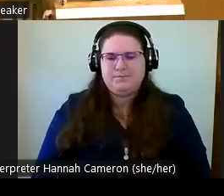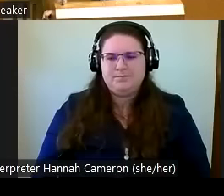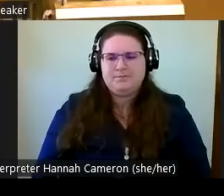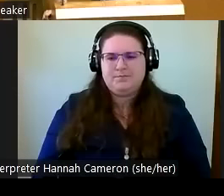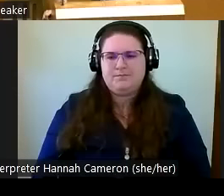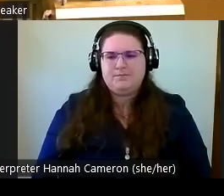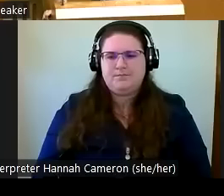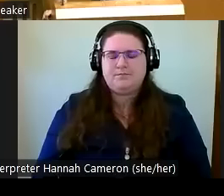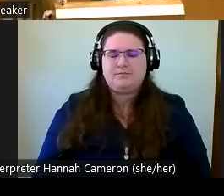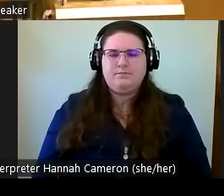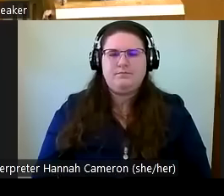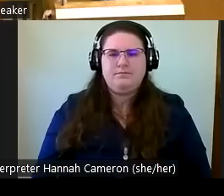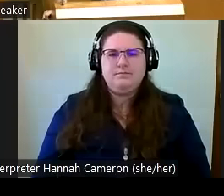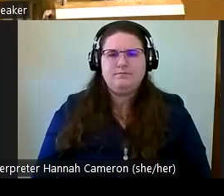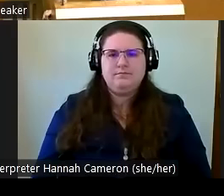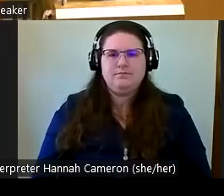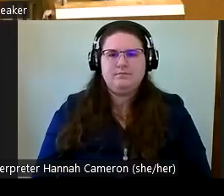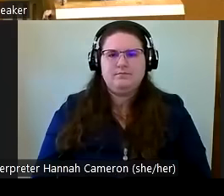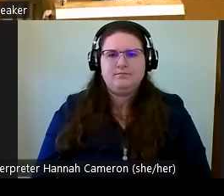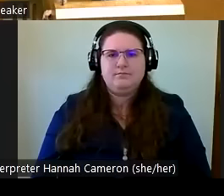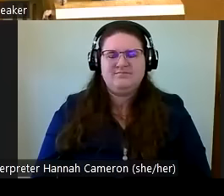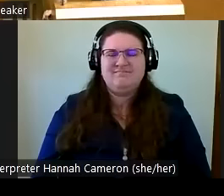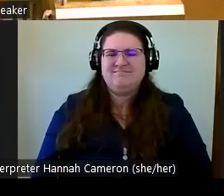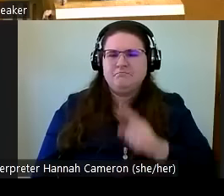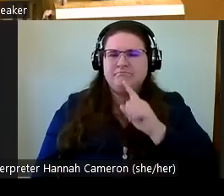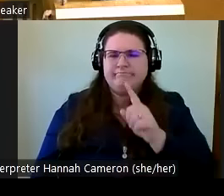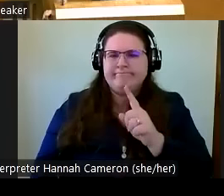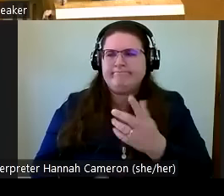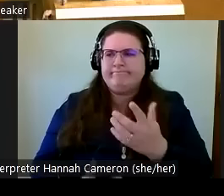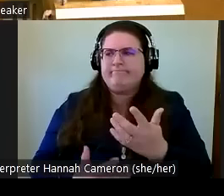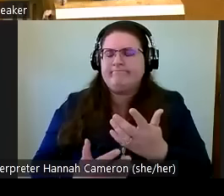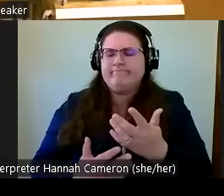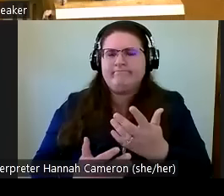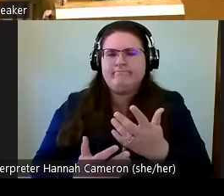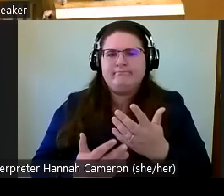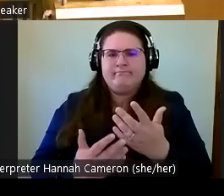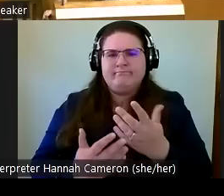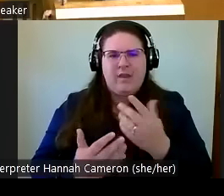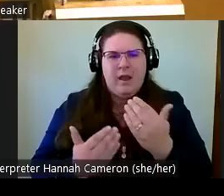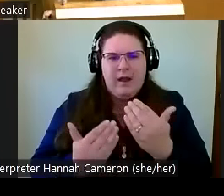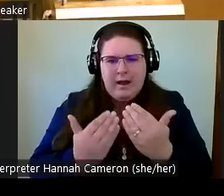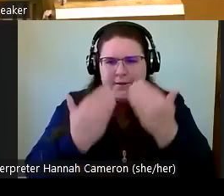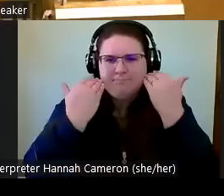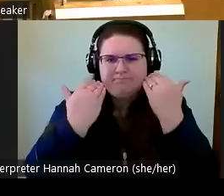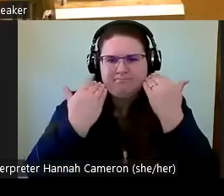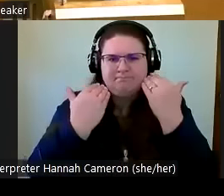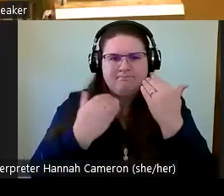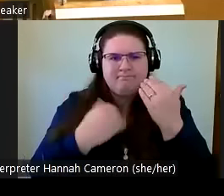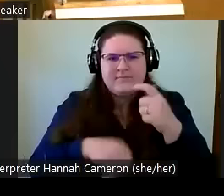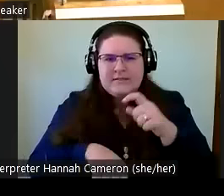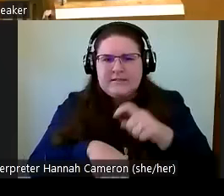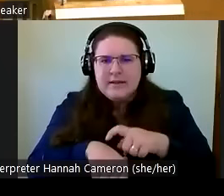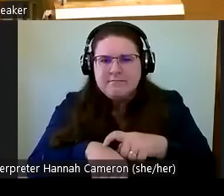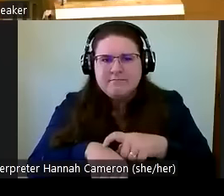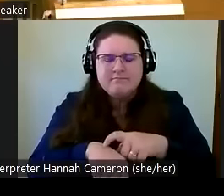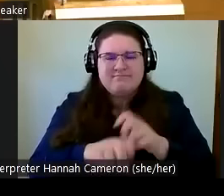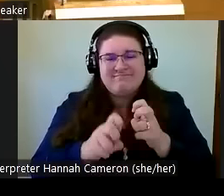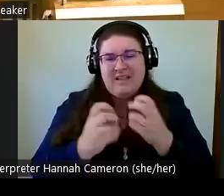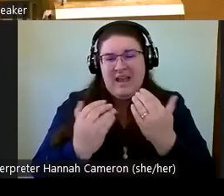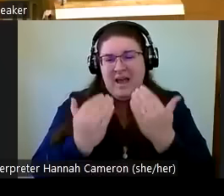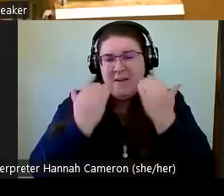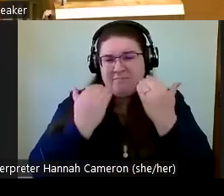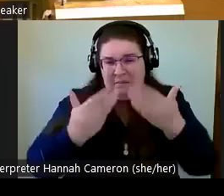It really started to consume very much of my time and of me at that